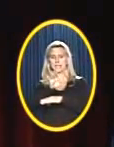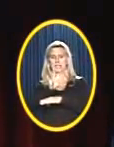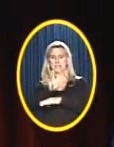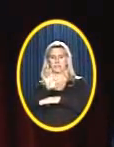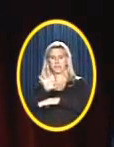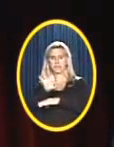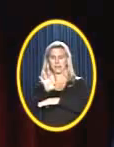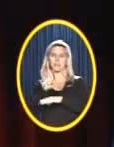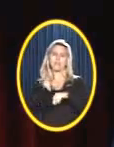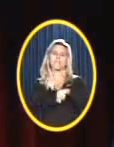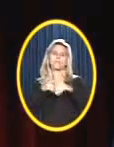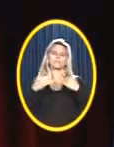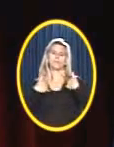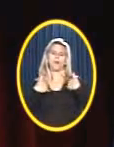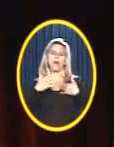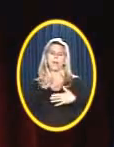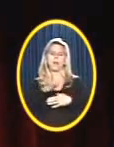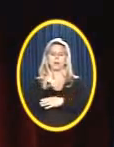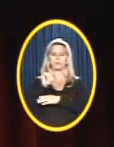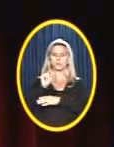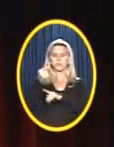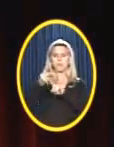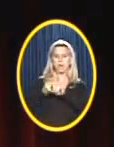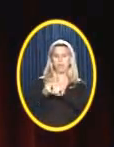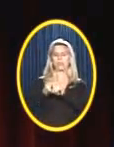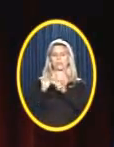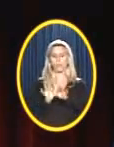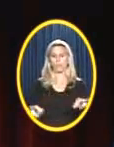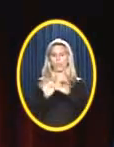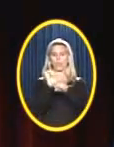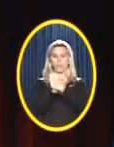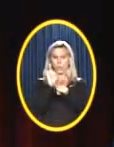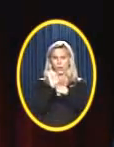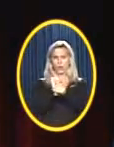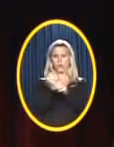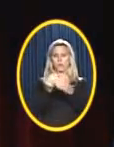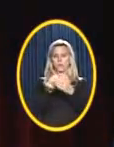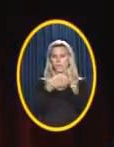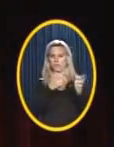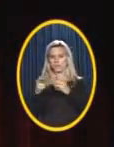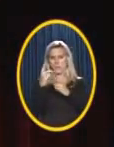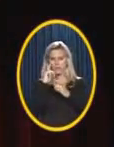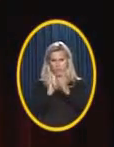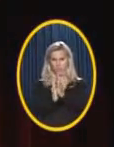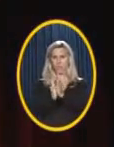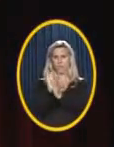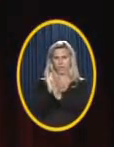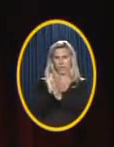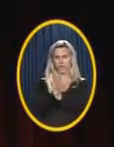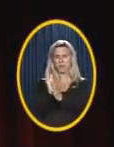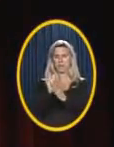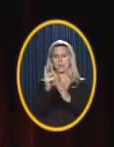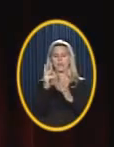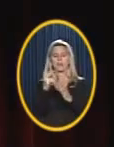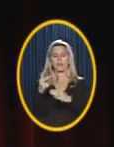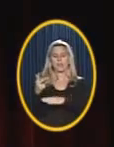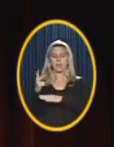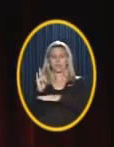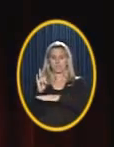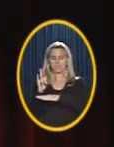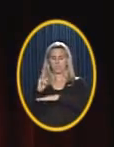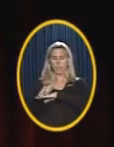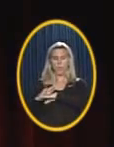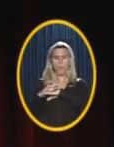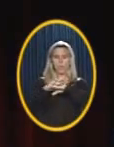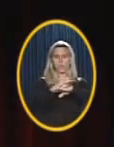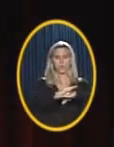1979. Now, of course, we had about 20 months worth of work that we had to do on Columbia before it was ready to fly. A vehicle rolled over to the VAB